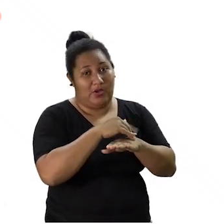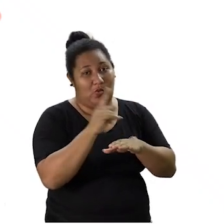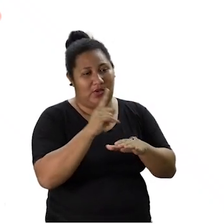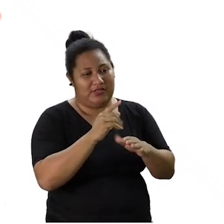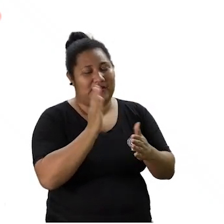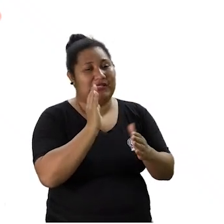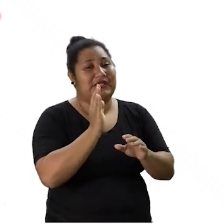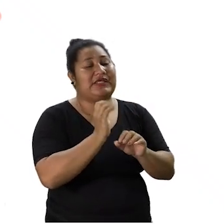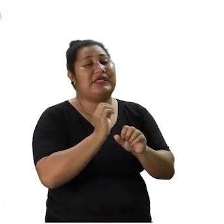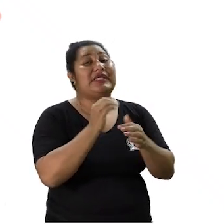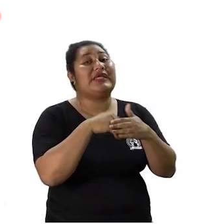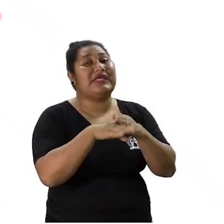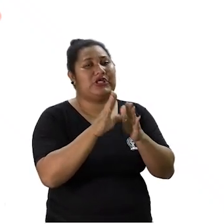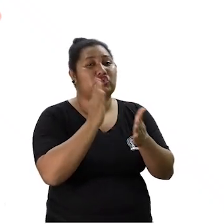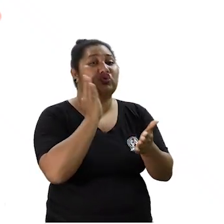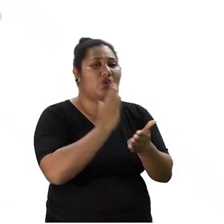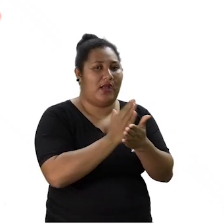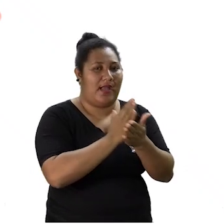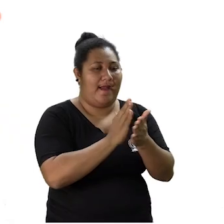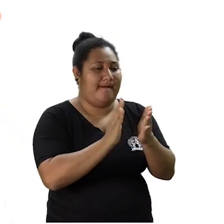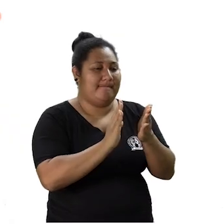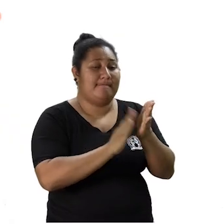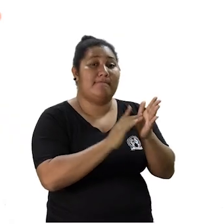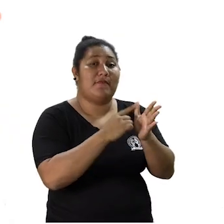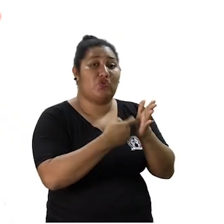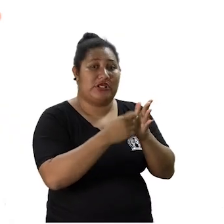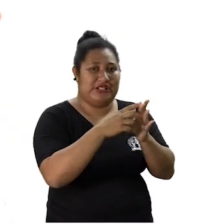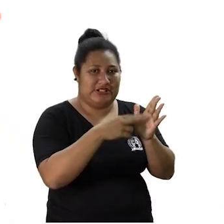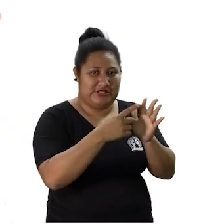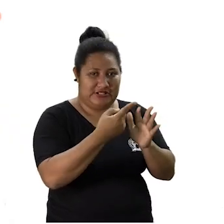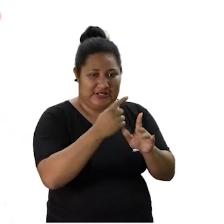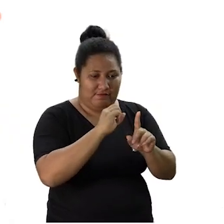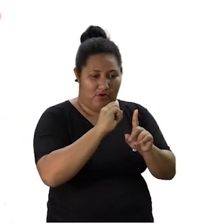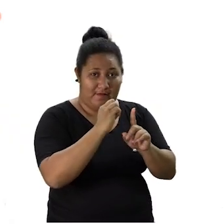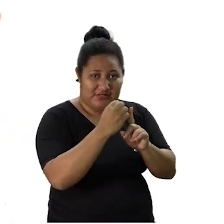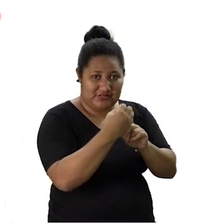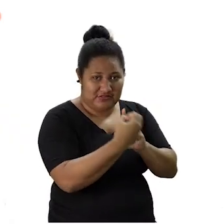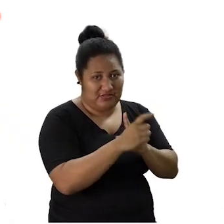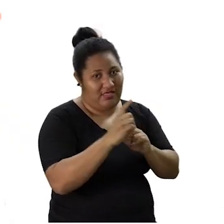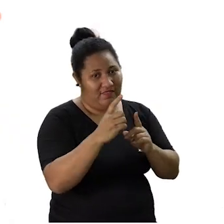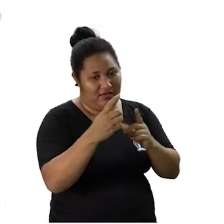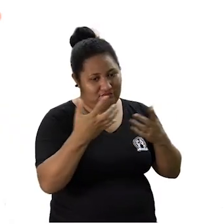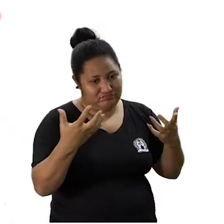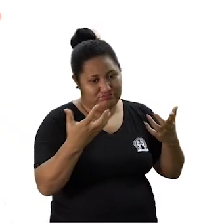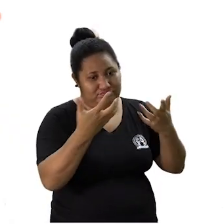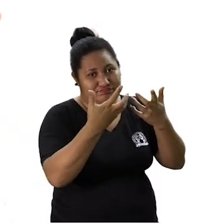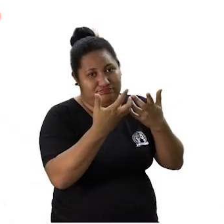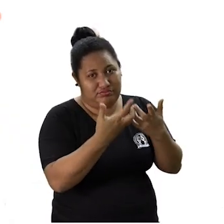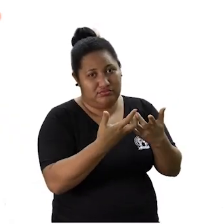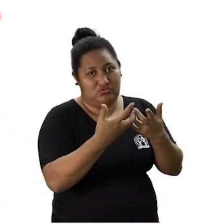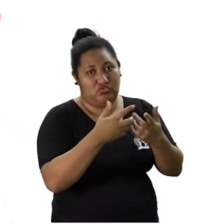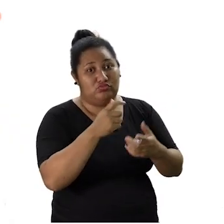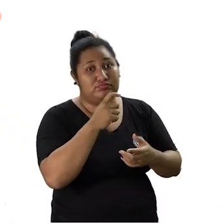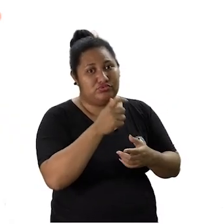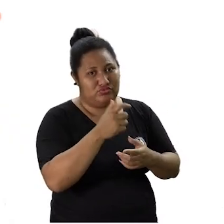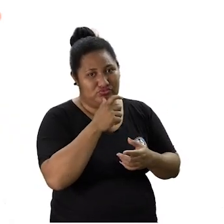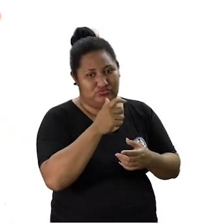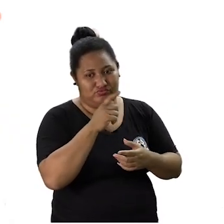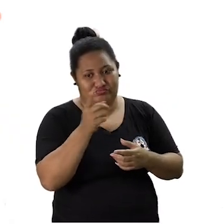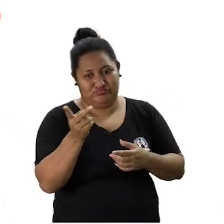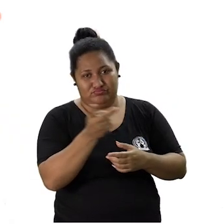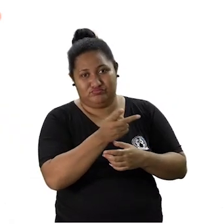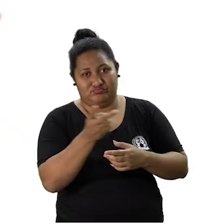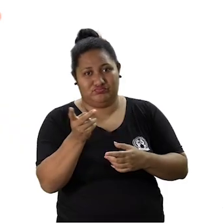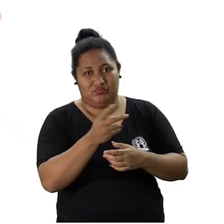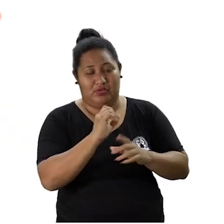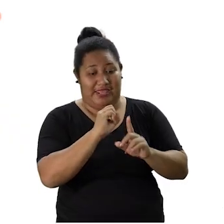marine. Environment, well, o le sota inga na, o le tato upulena umatu, ma le upulea, environment o